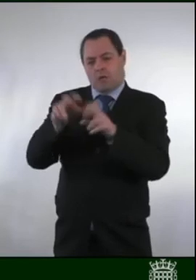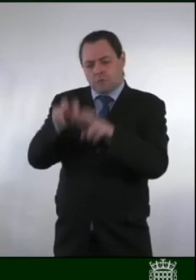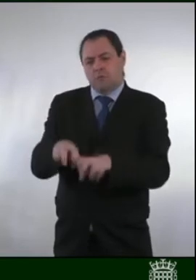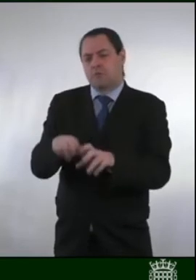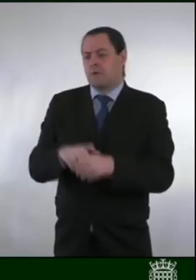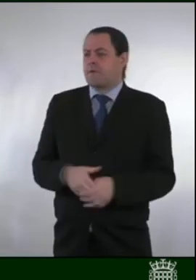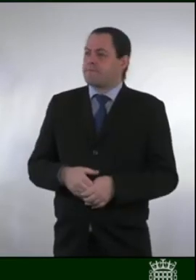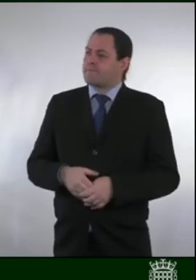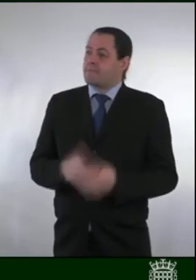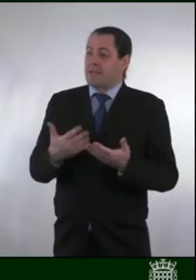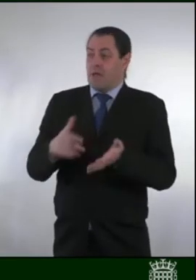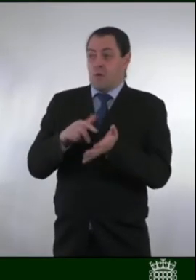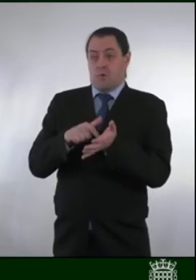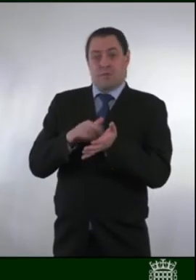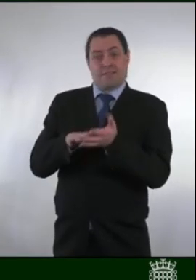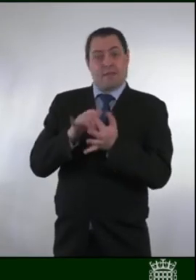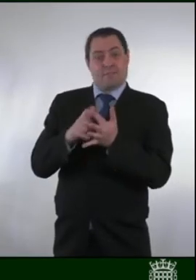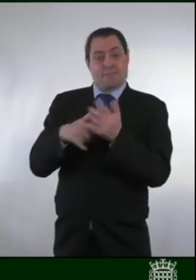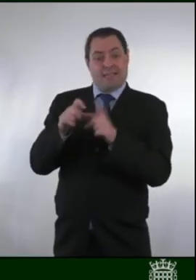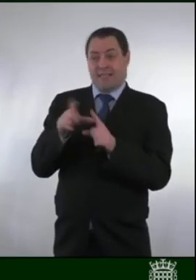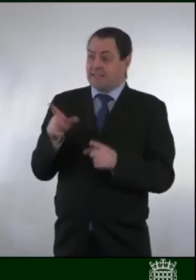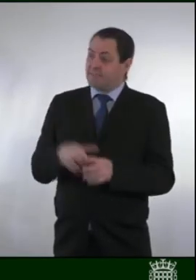Abena Apong Asari.